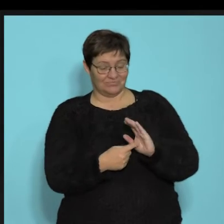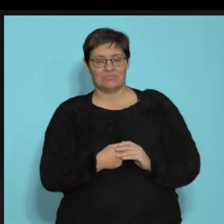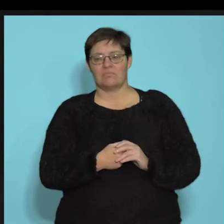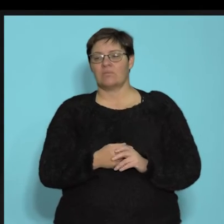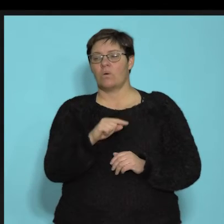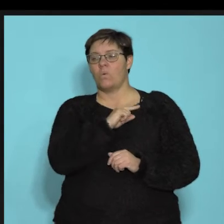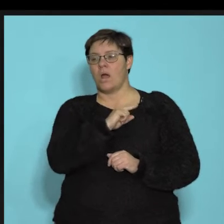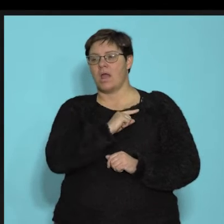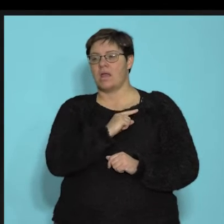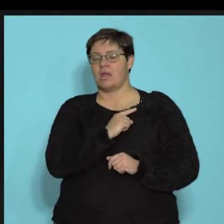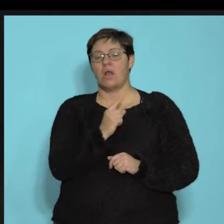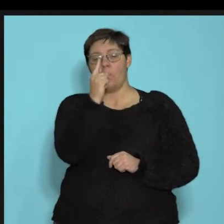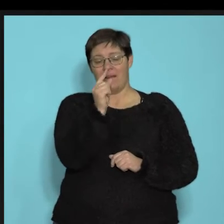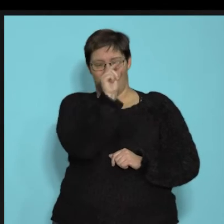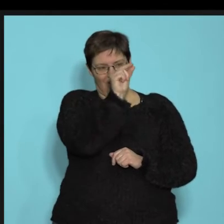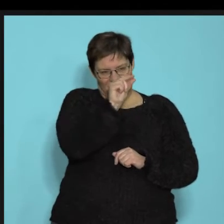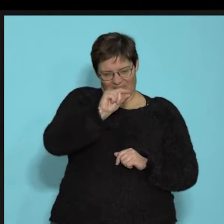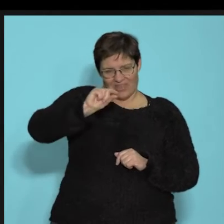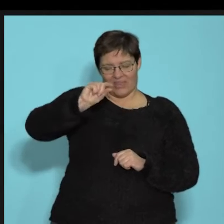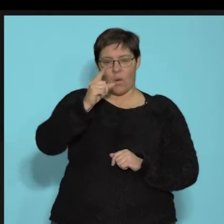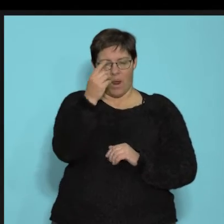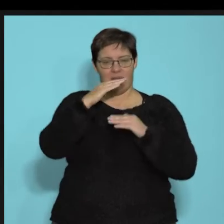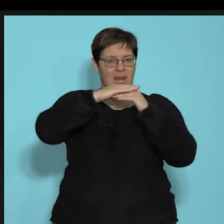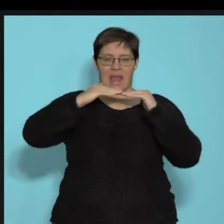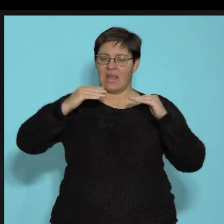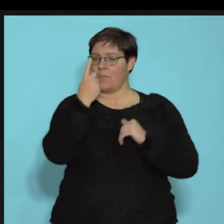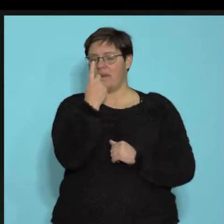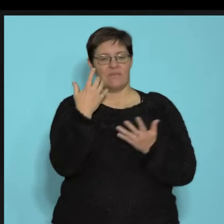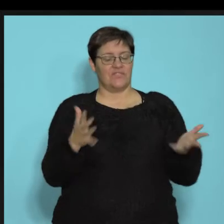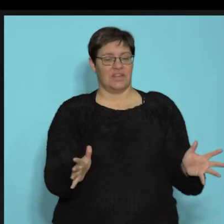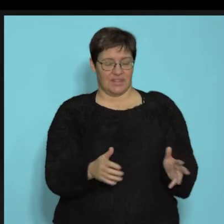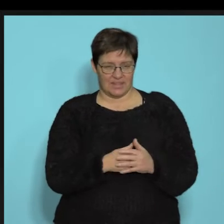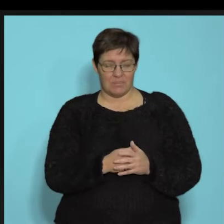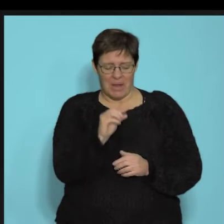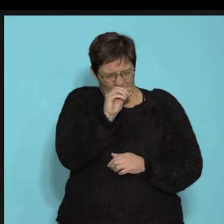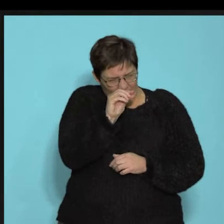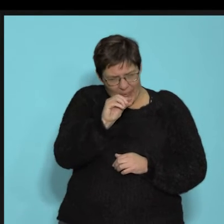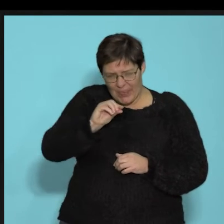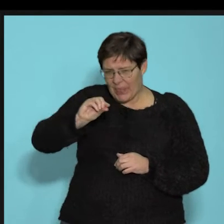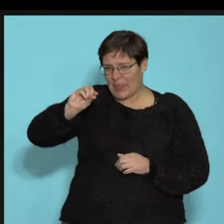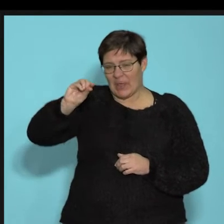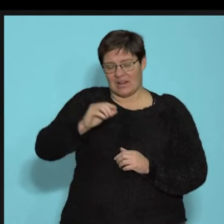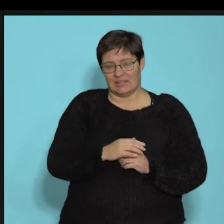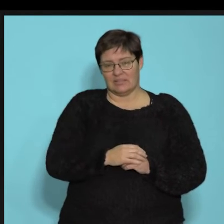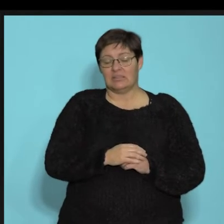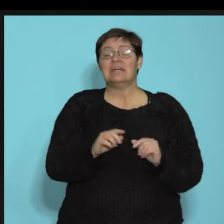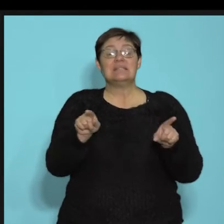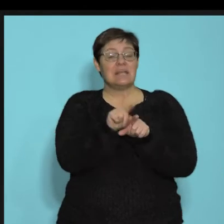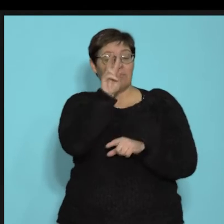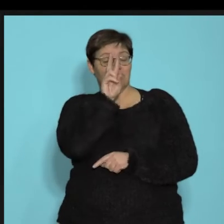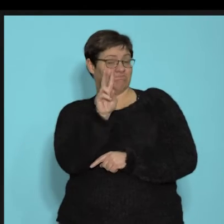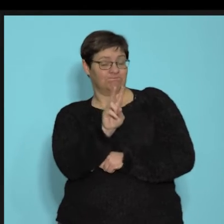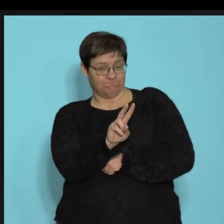in, it's only one layer thick. So only one layer thick makes it very thin. You will